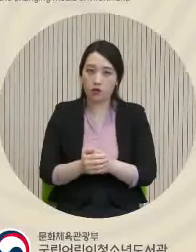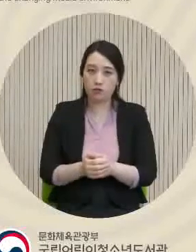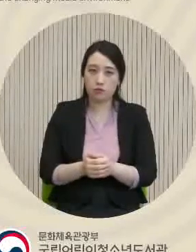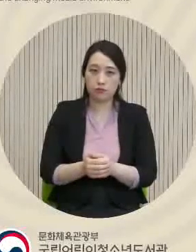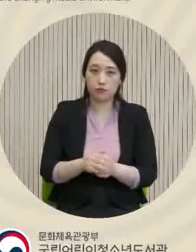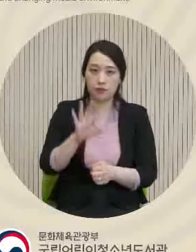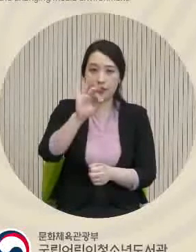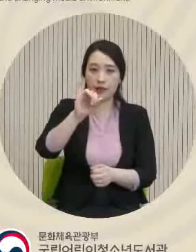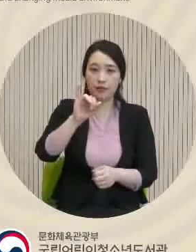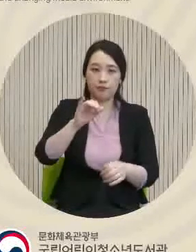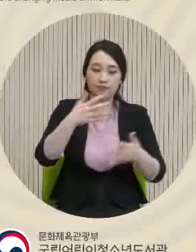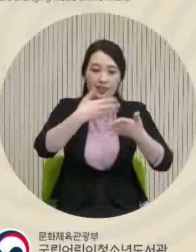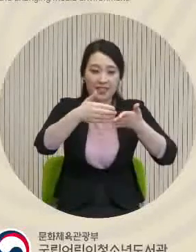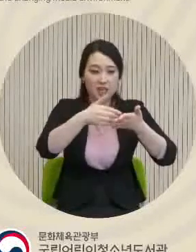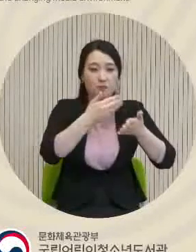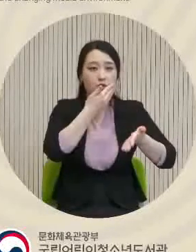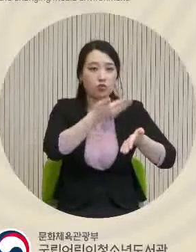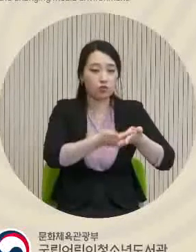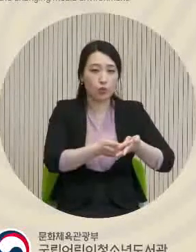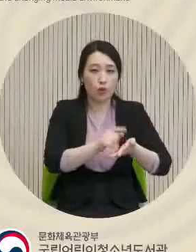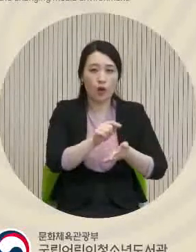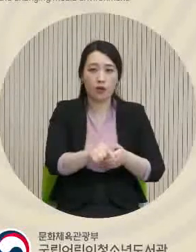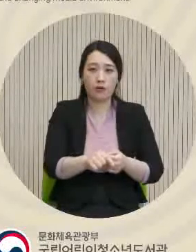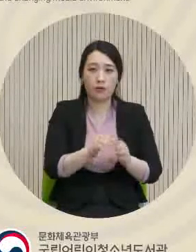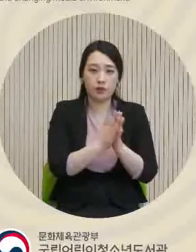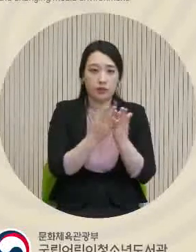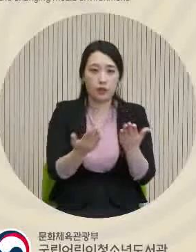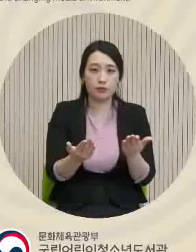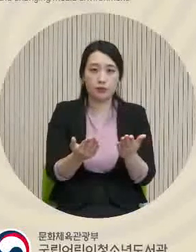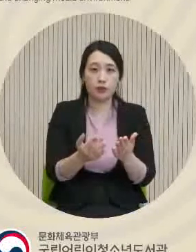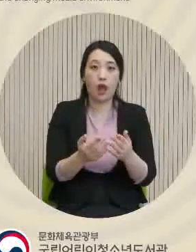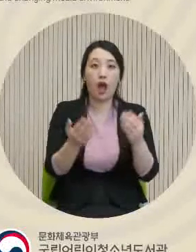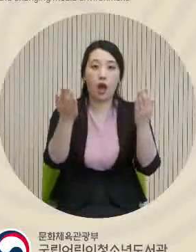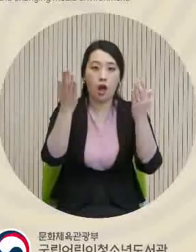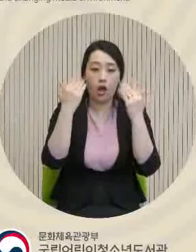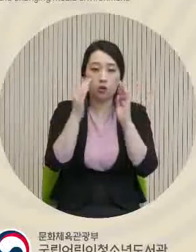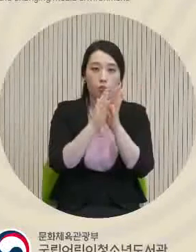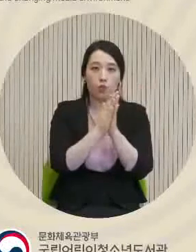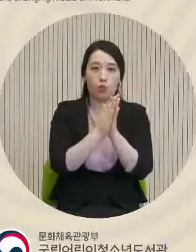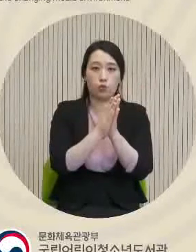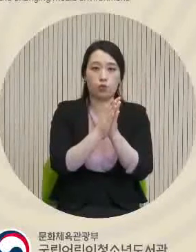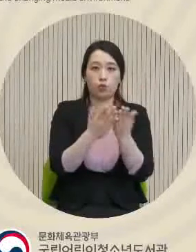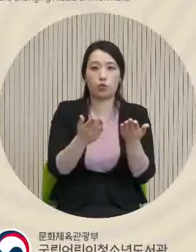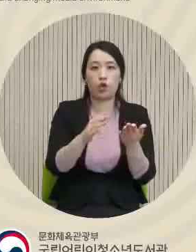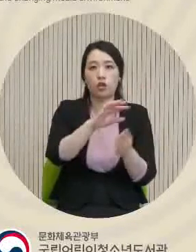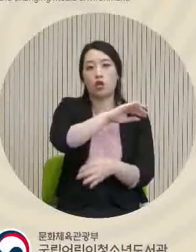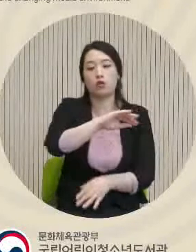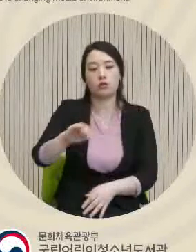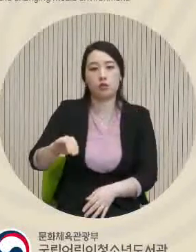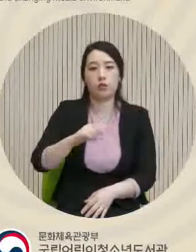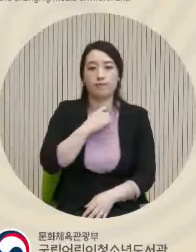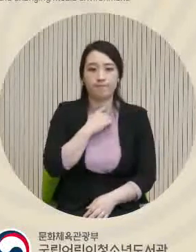illustrations do not suffice to be books, which should not be dealt in book reports.